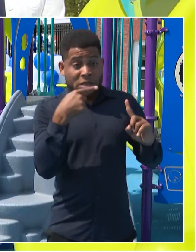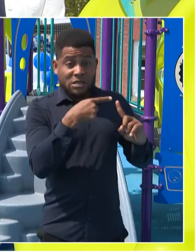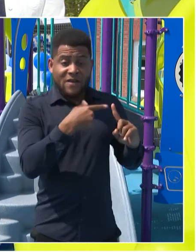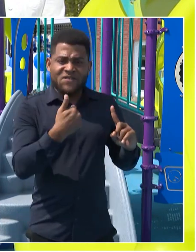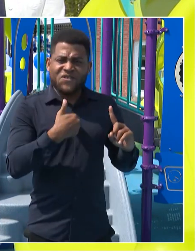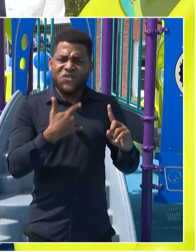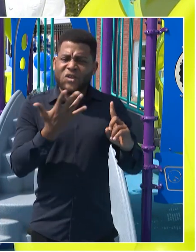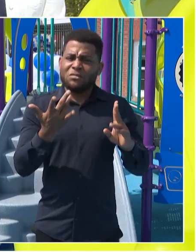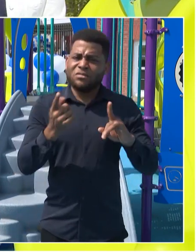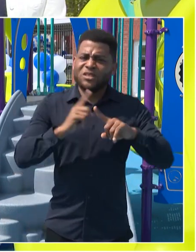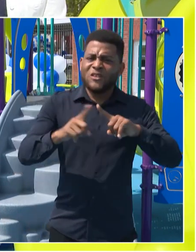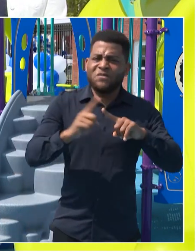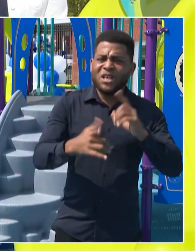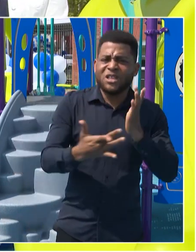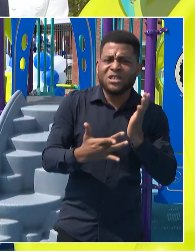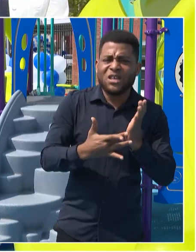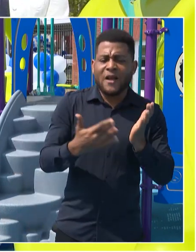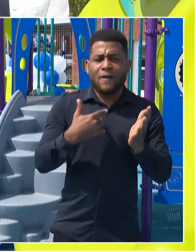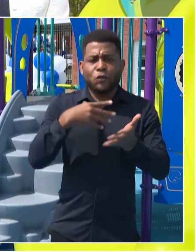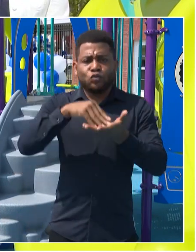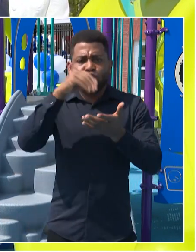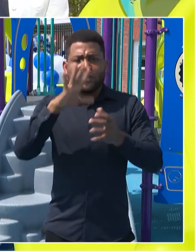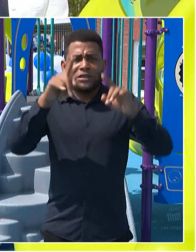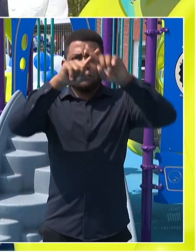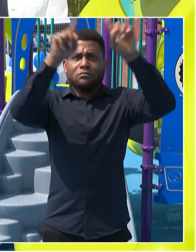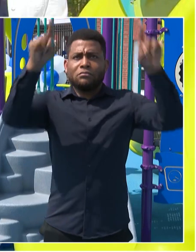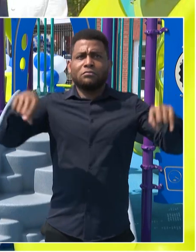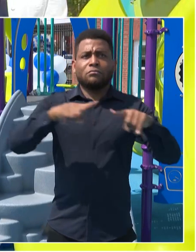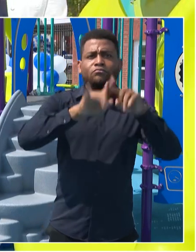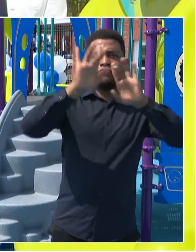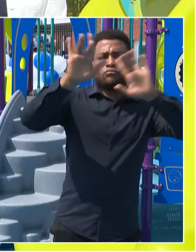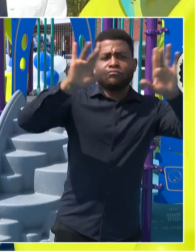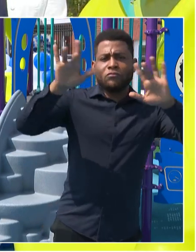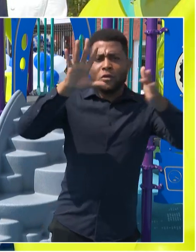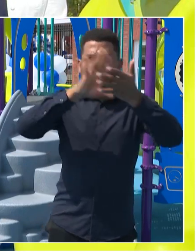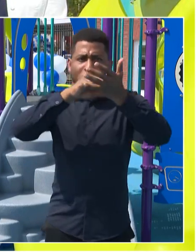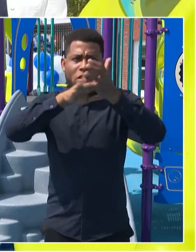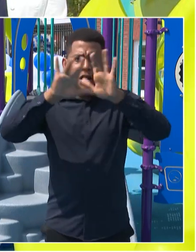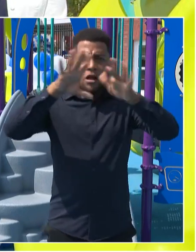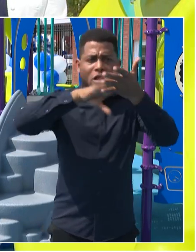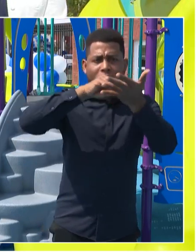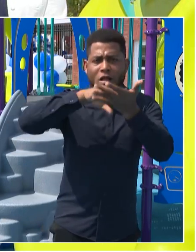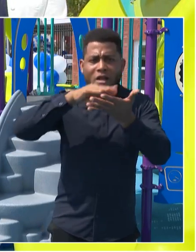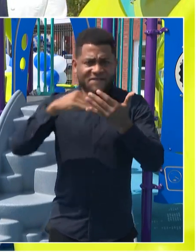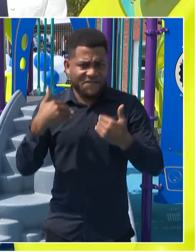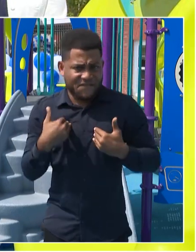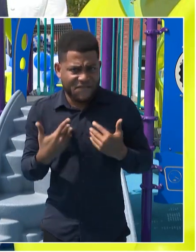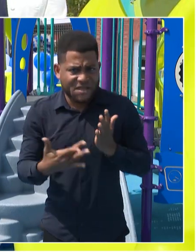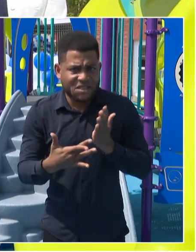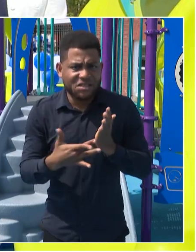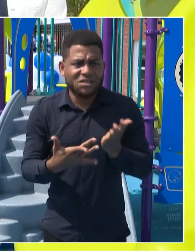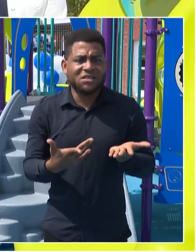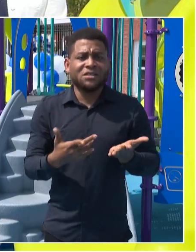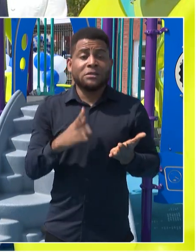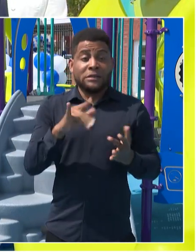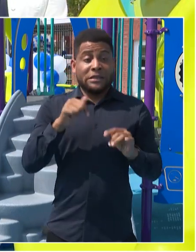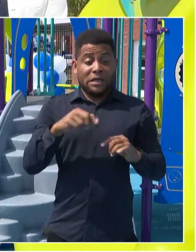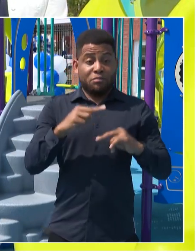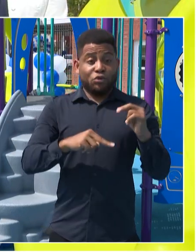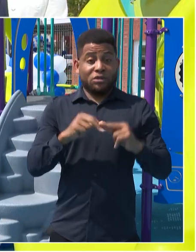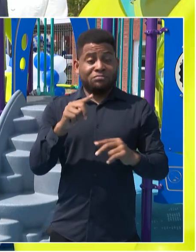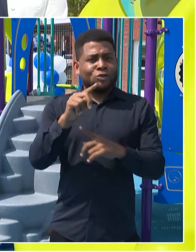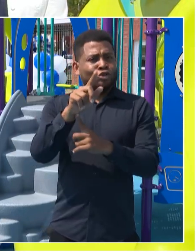features. And on the topic of space, this education center includes over 25,000 square feet.